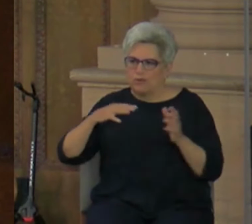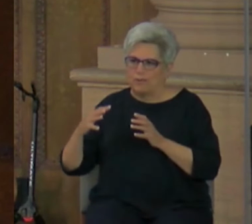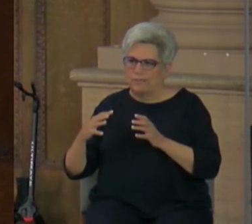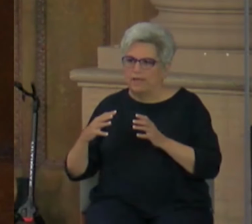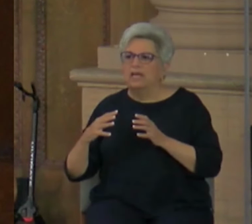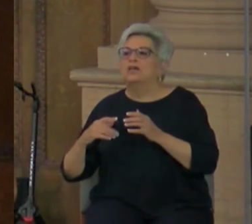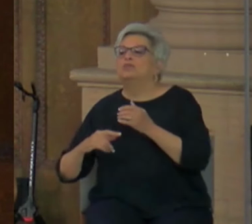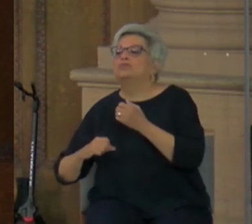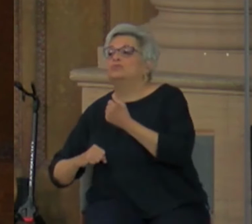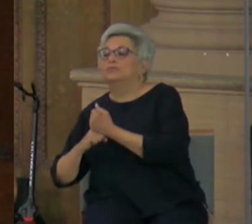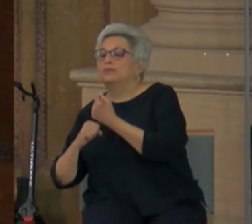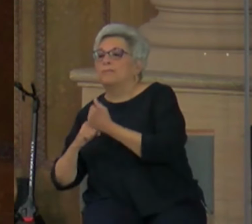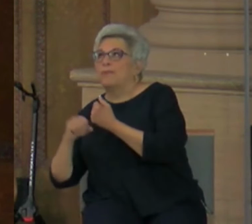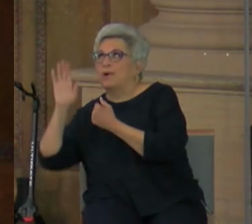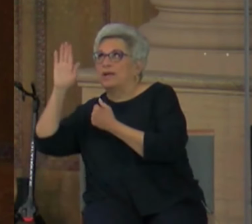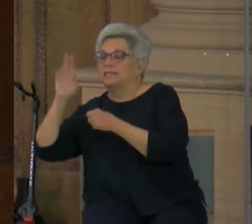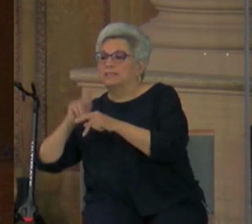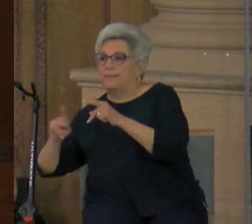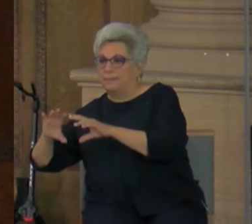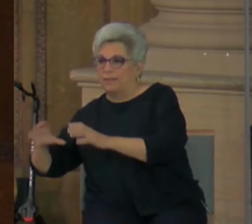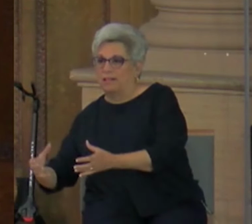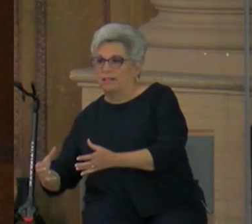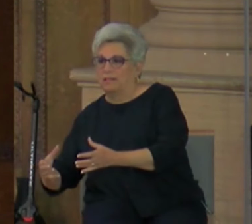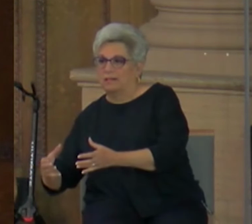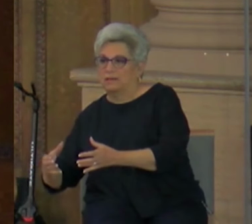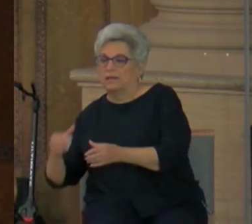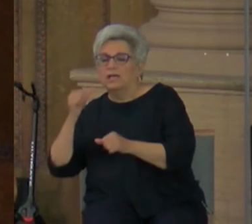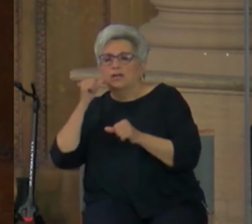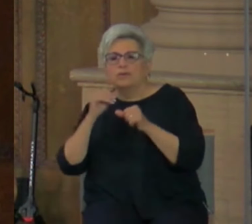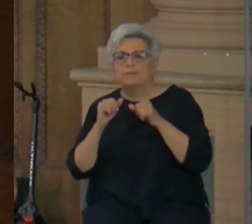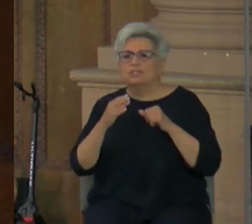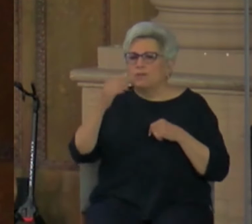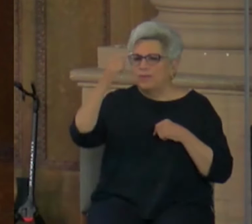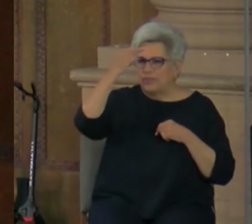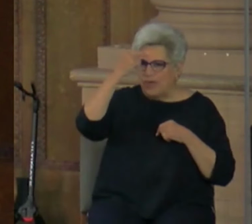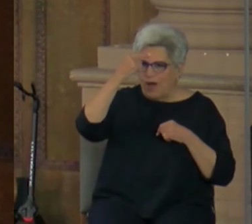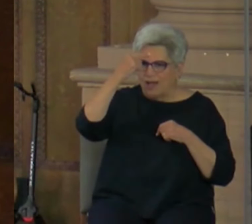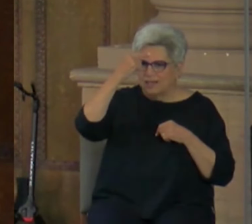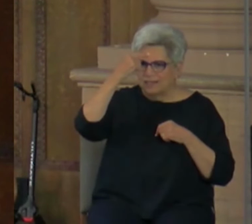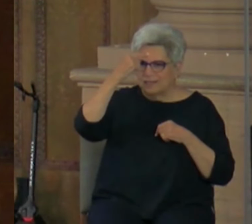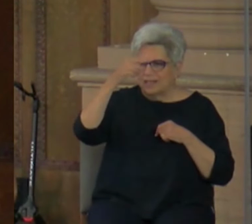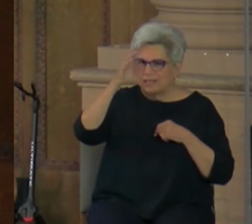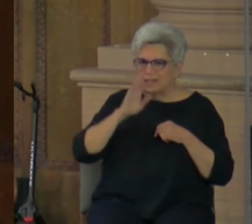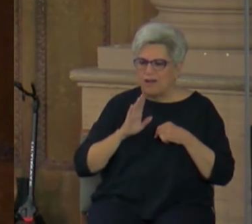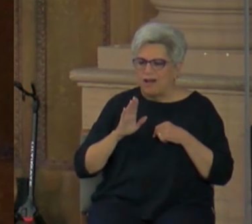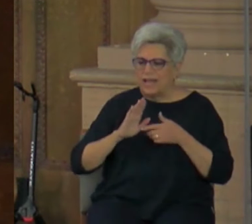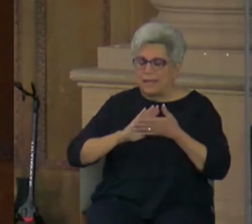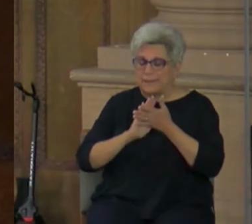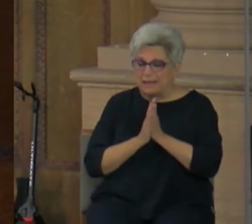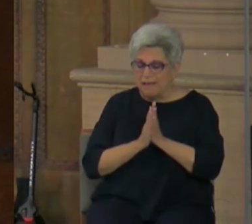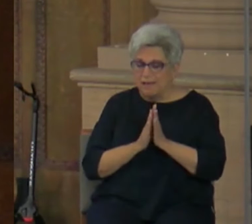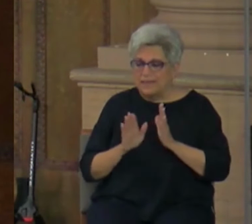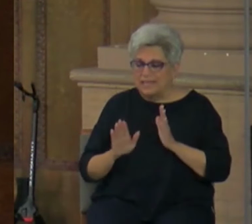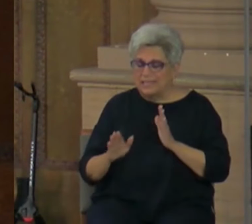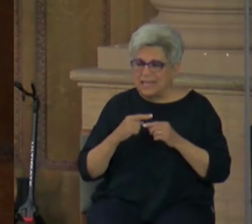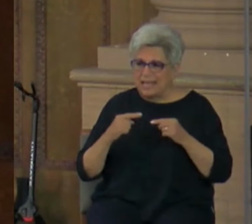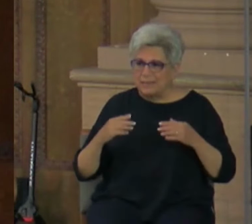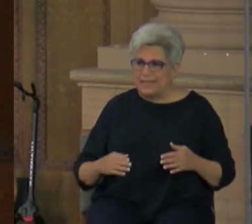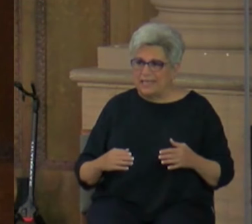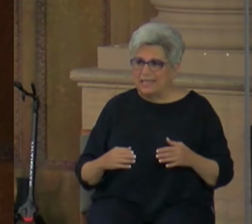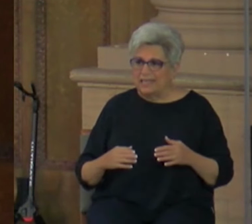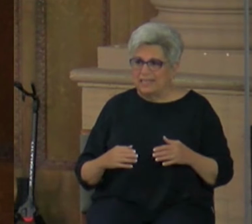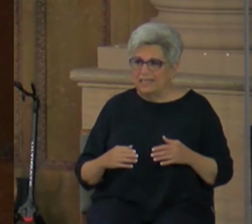people. Now remember, Job thought God was treating him like his enemy. In fact, listen to what he says